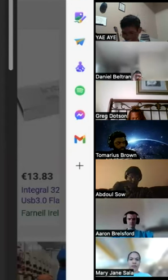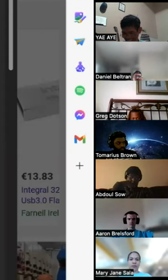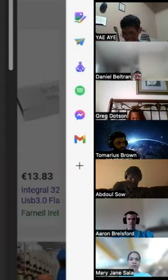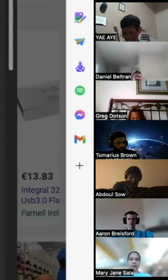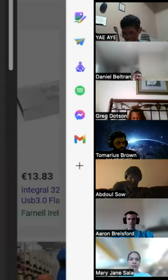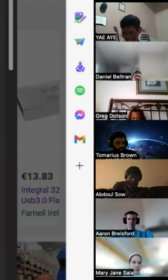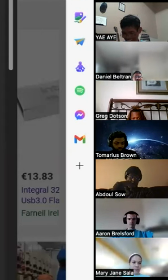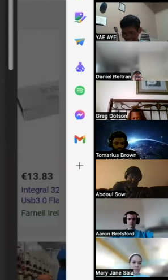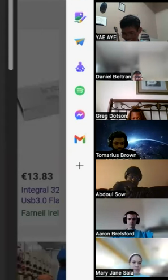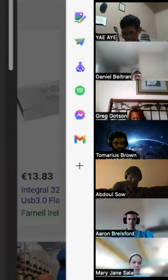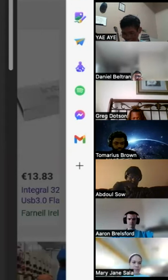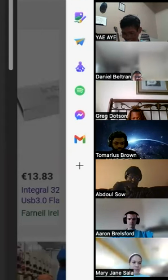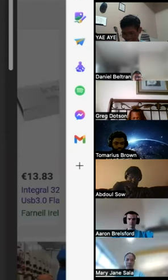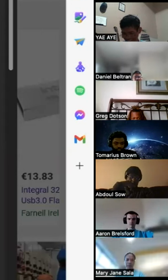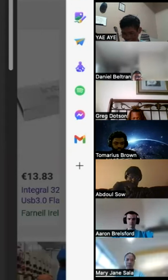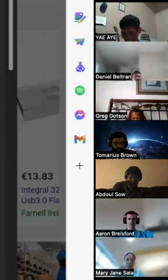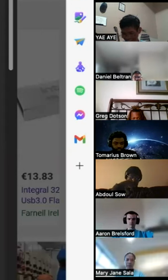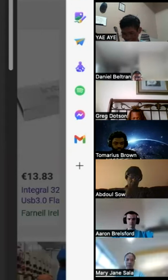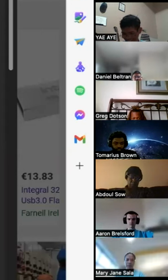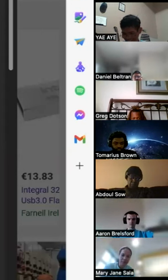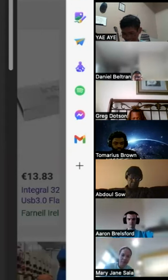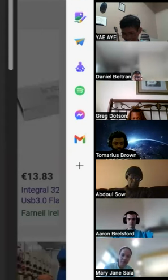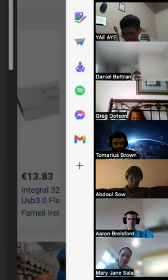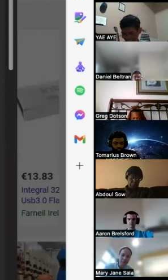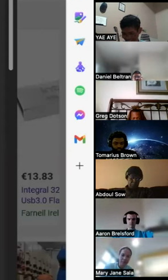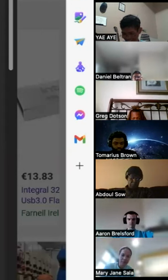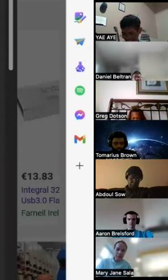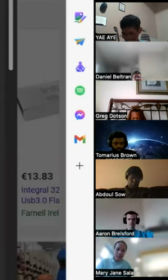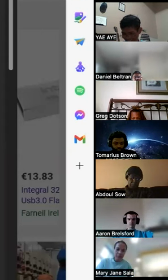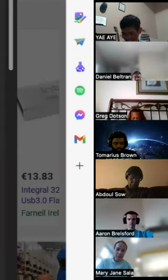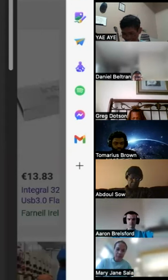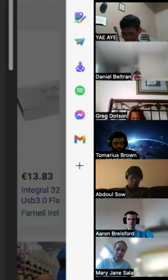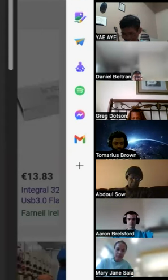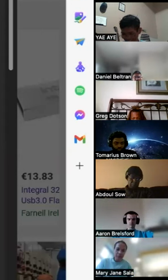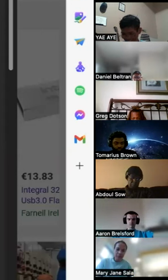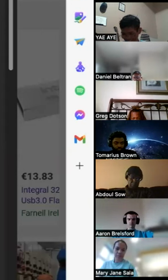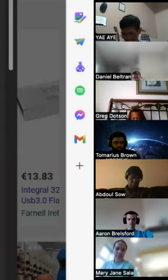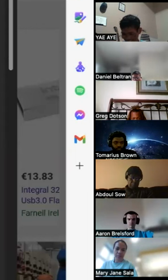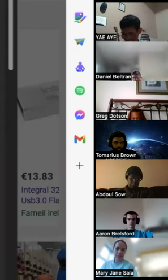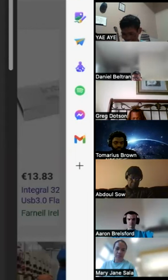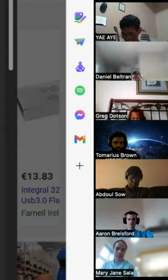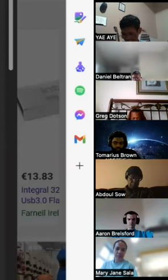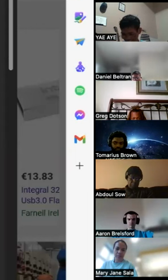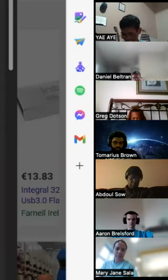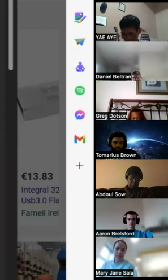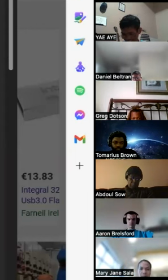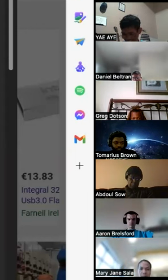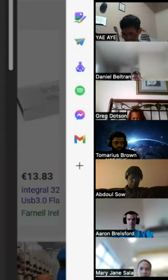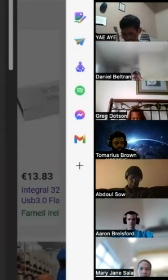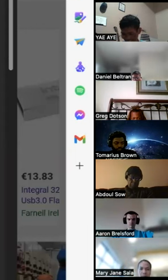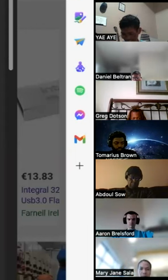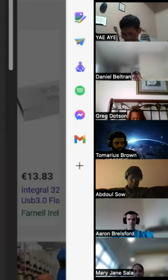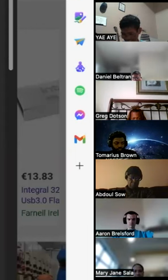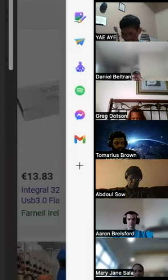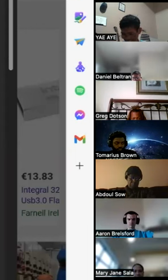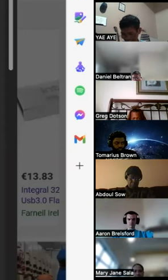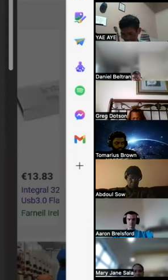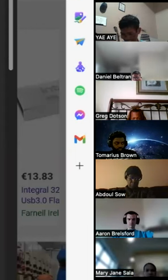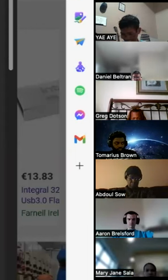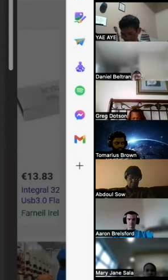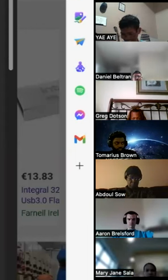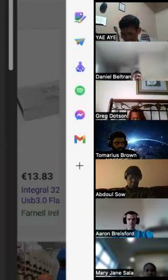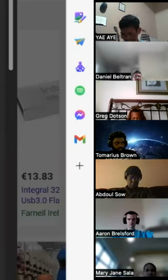this is, yeah, now you see, guys, a lot of people have seen it before. So this is what arc flash looks like. So we are going to talk